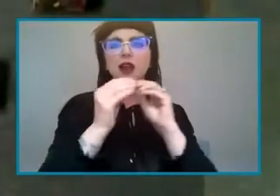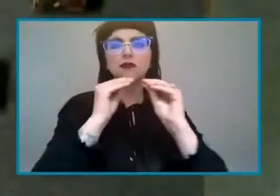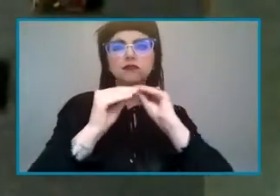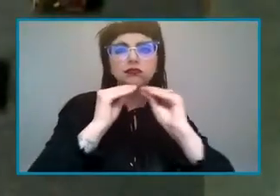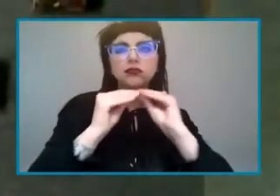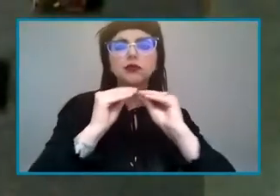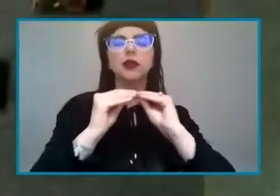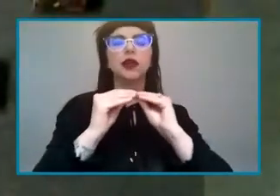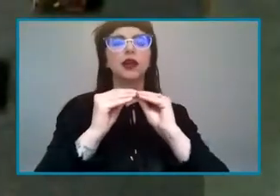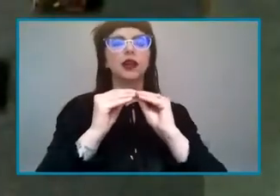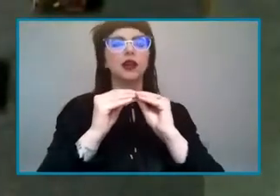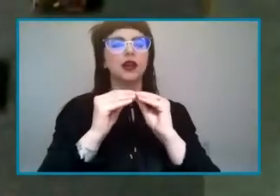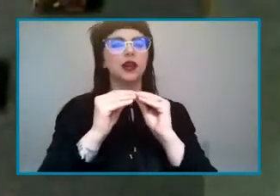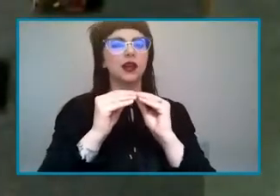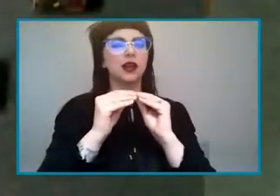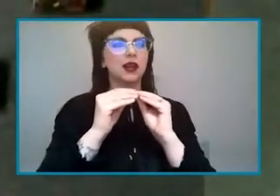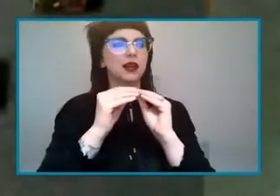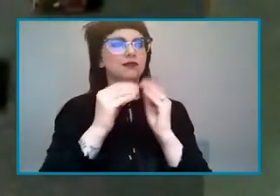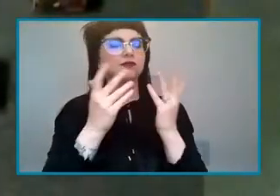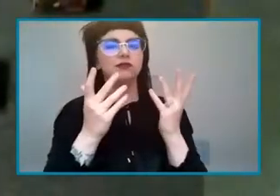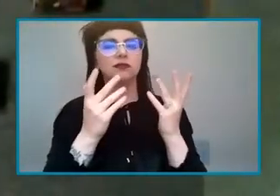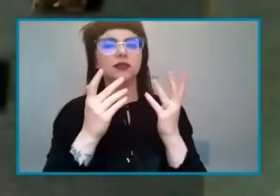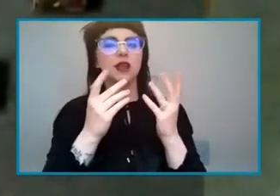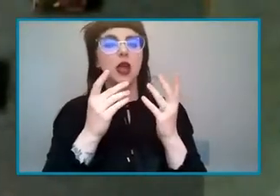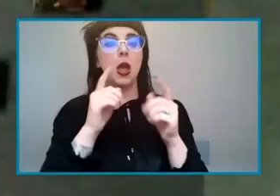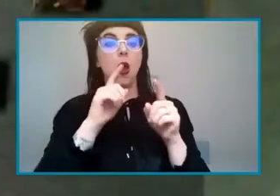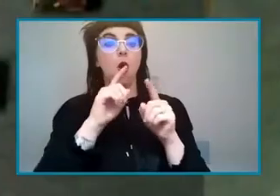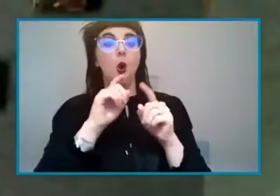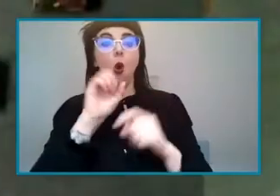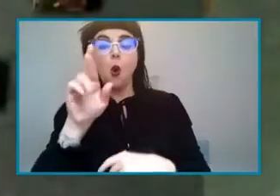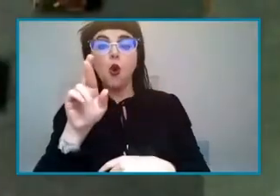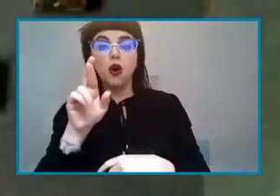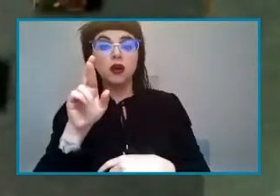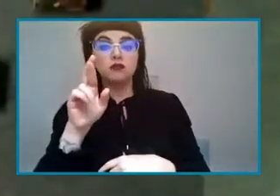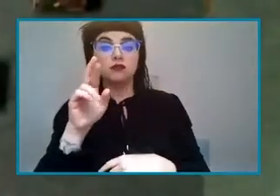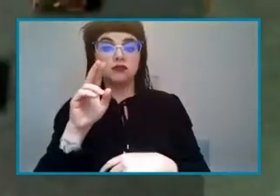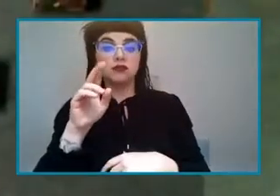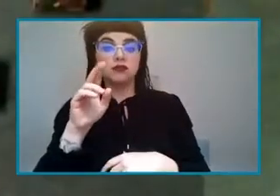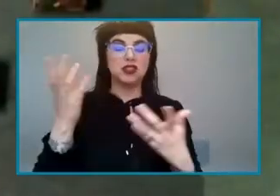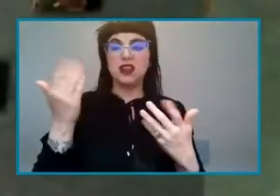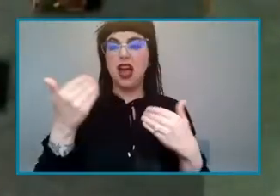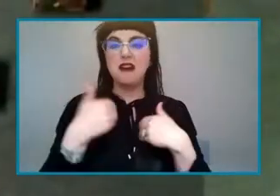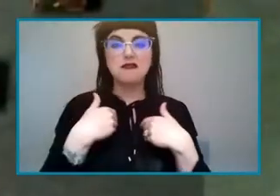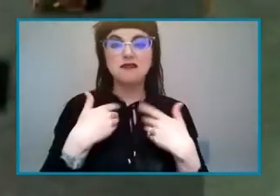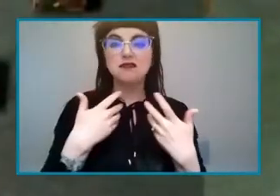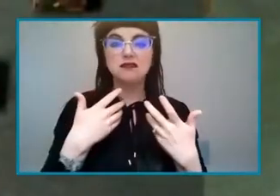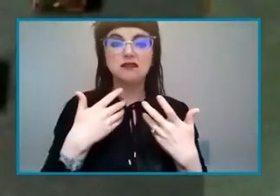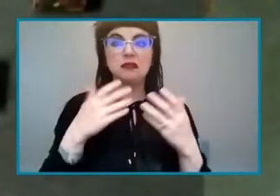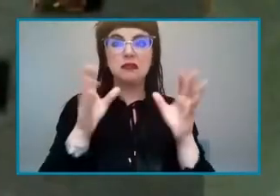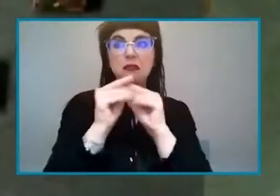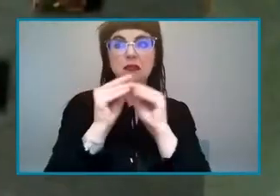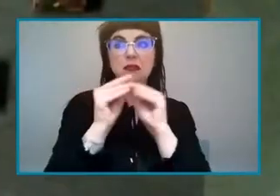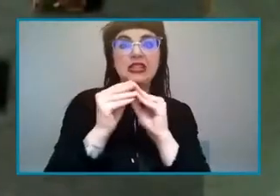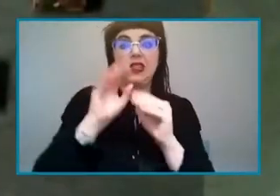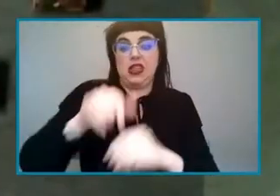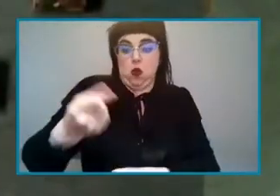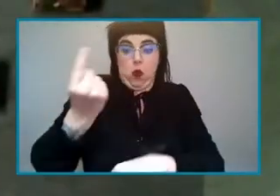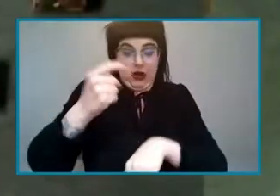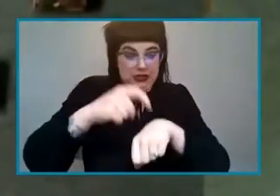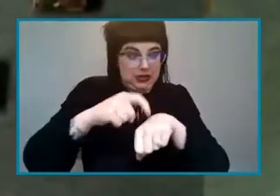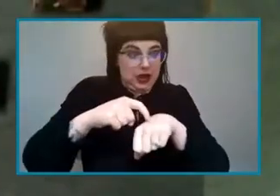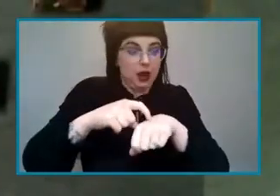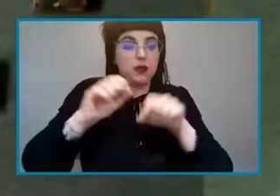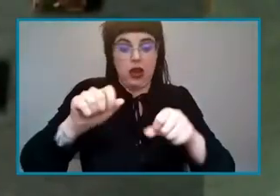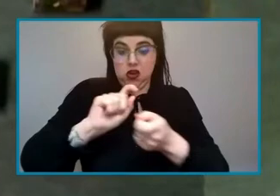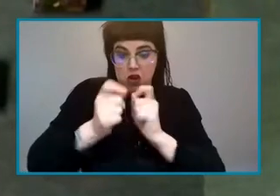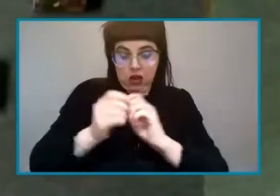were the meetings that we were going to have the only time that we were going to be able to do inputs and everything? And very quickly found out that would not